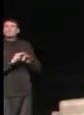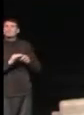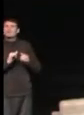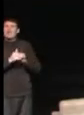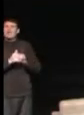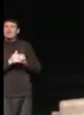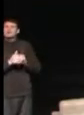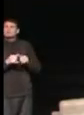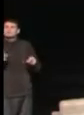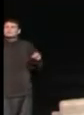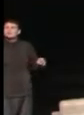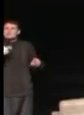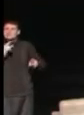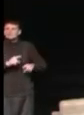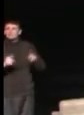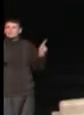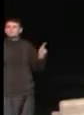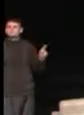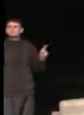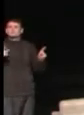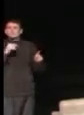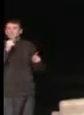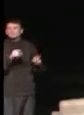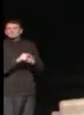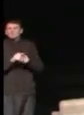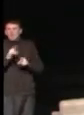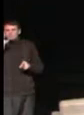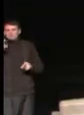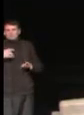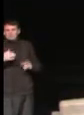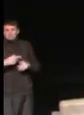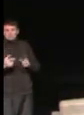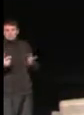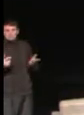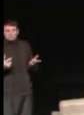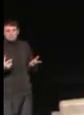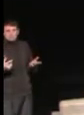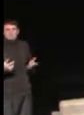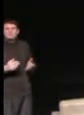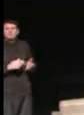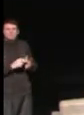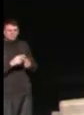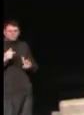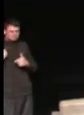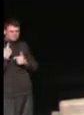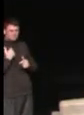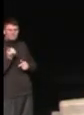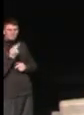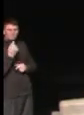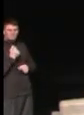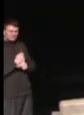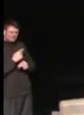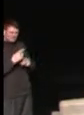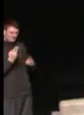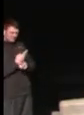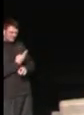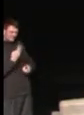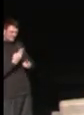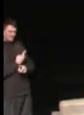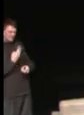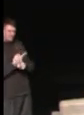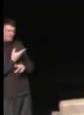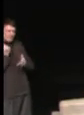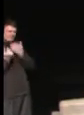be redundant in any ways. So over the past few years, we've really spent a lot of time in terms of designing this these experiences to have them